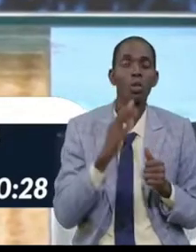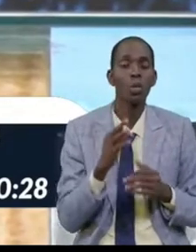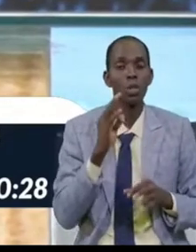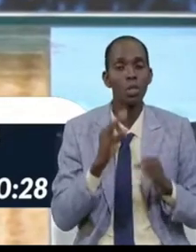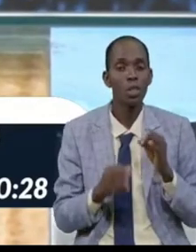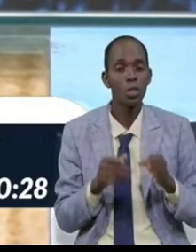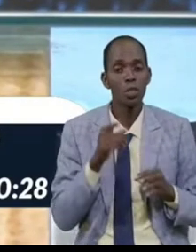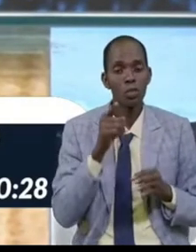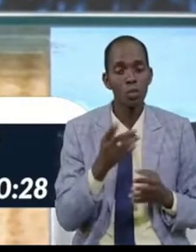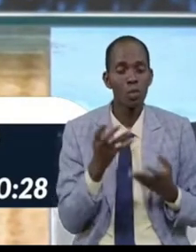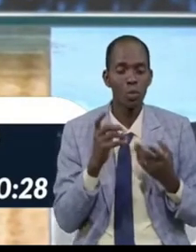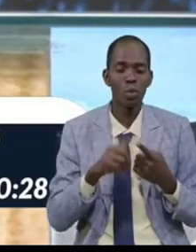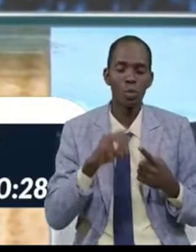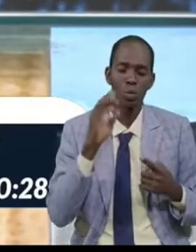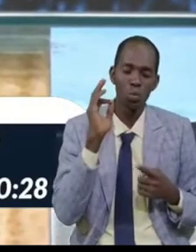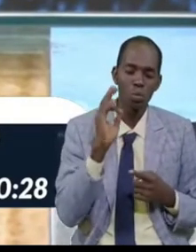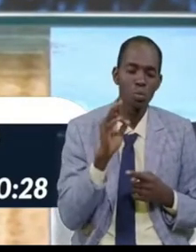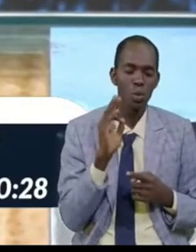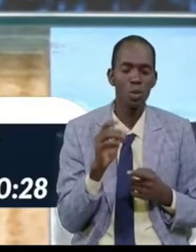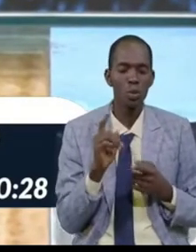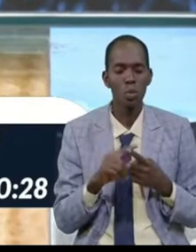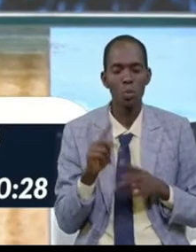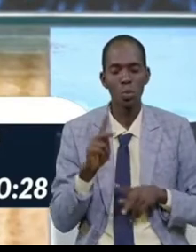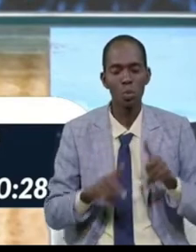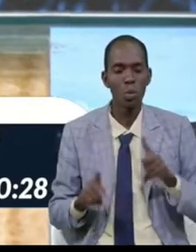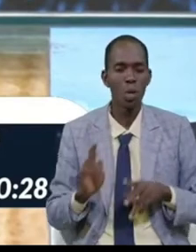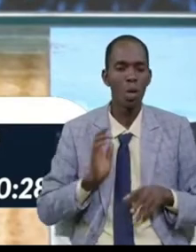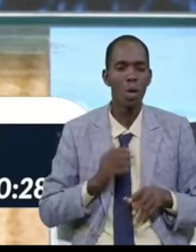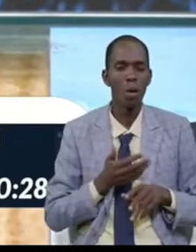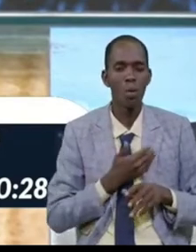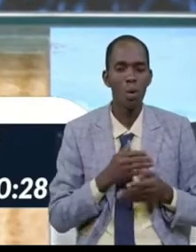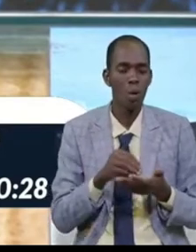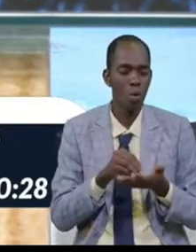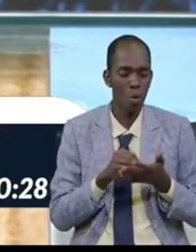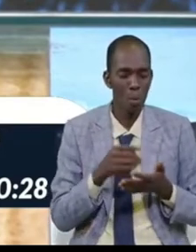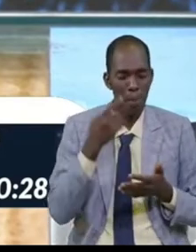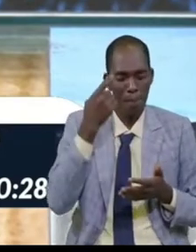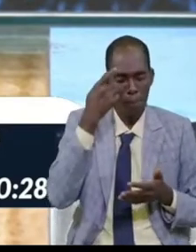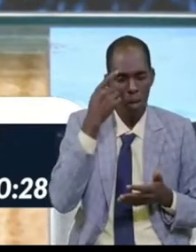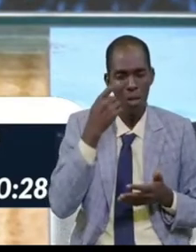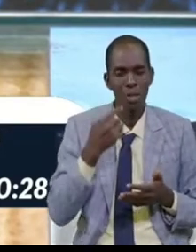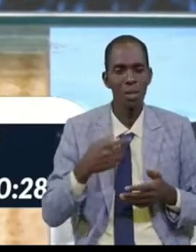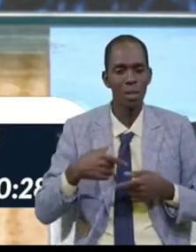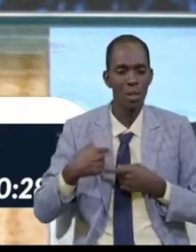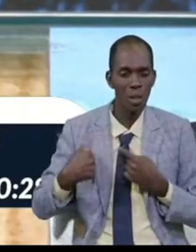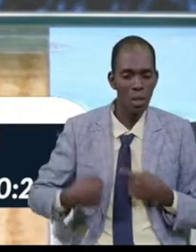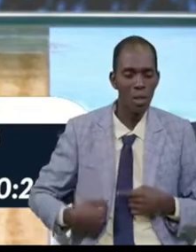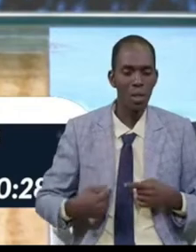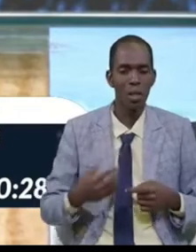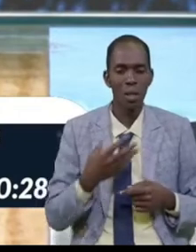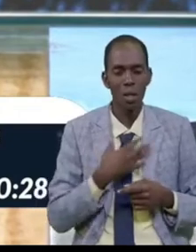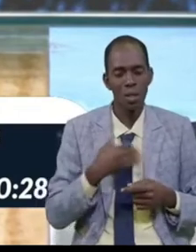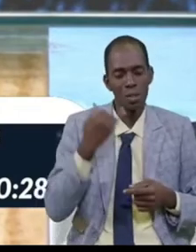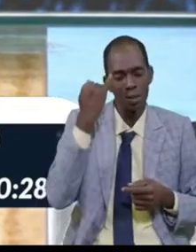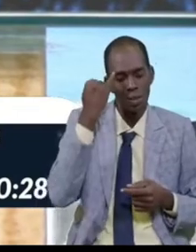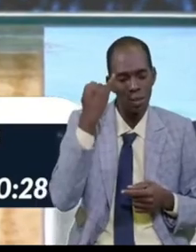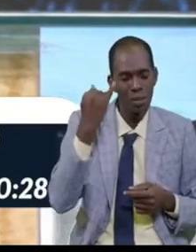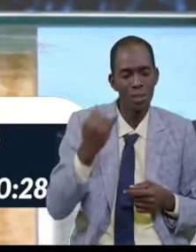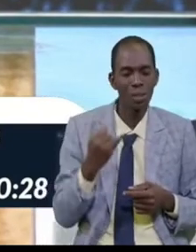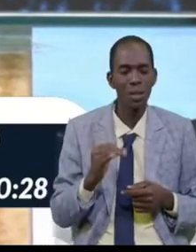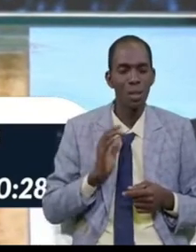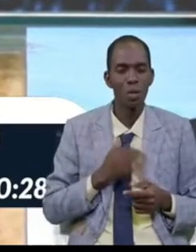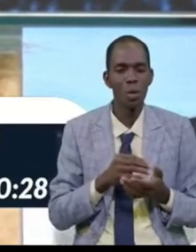to the needs of the people, our own mind, our own heart, our own idea, our